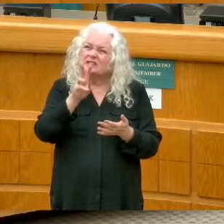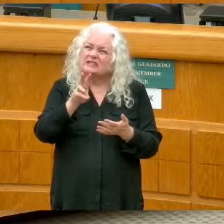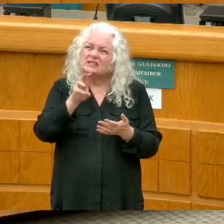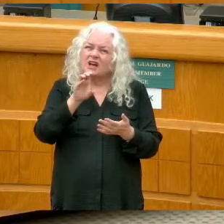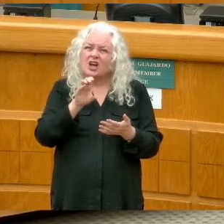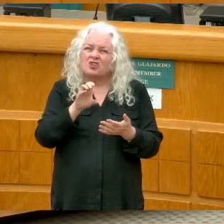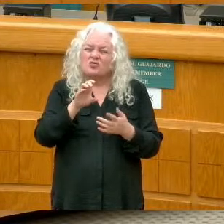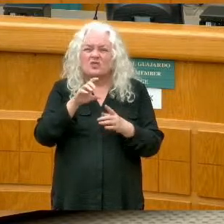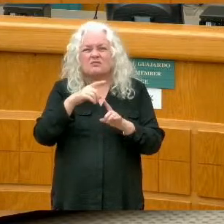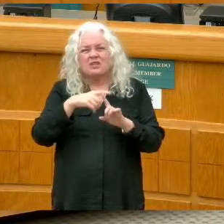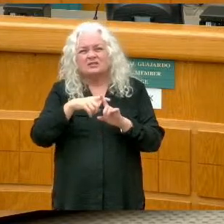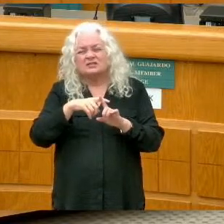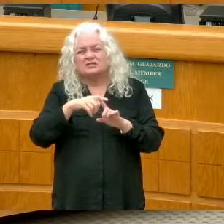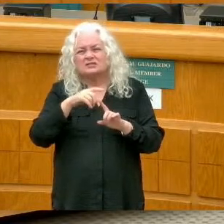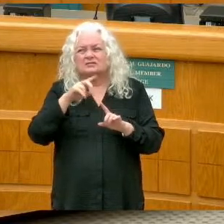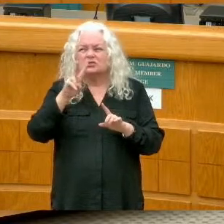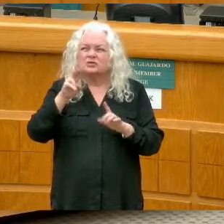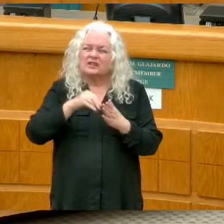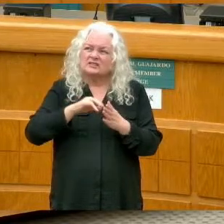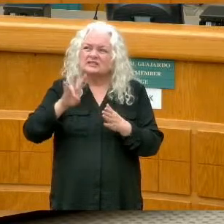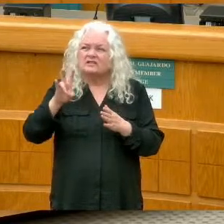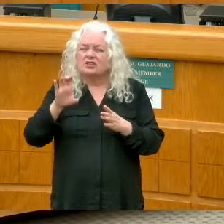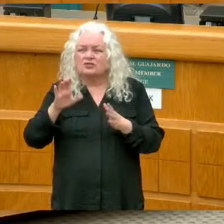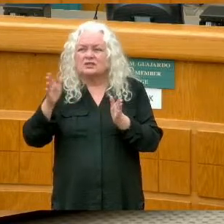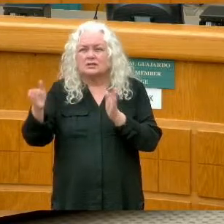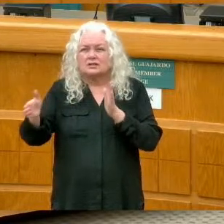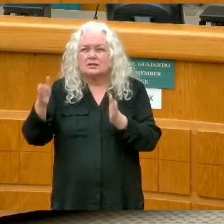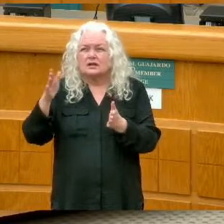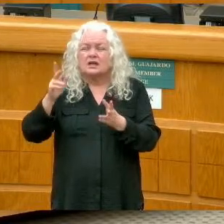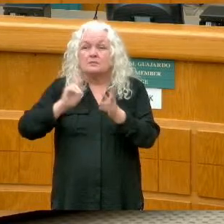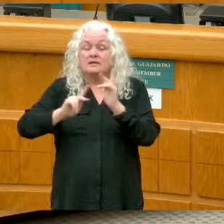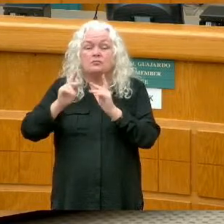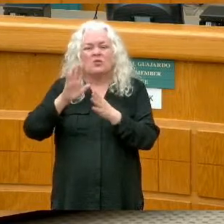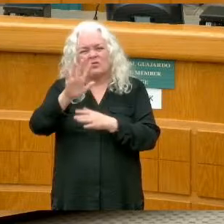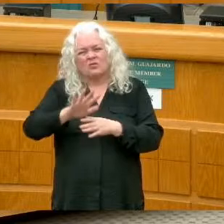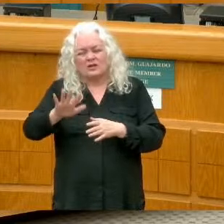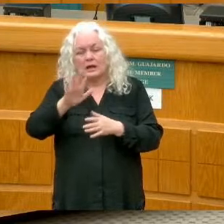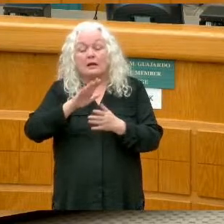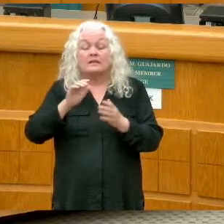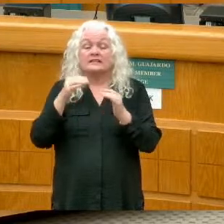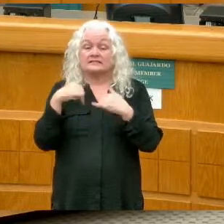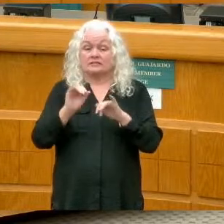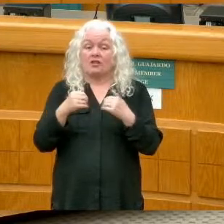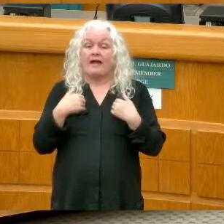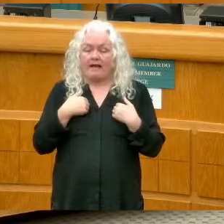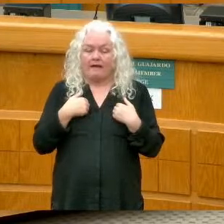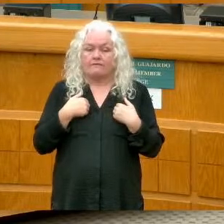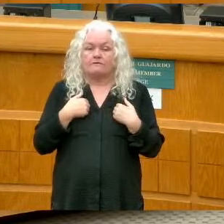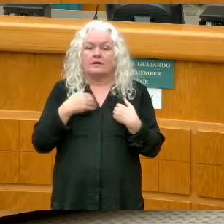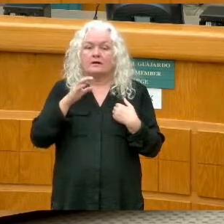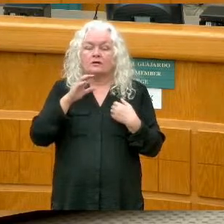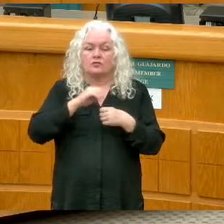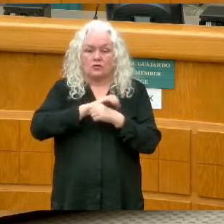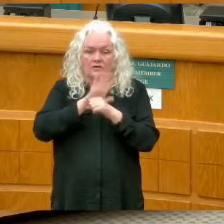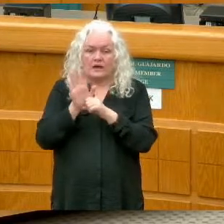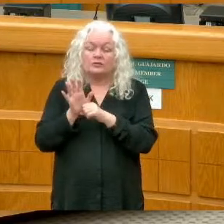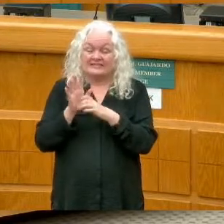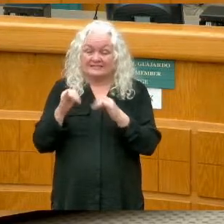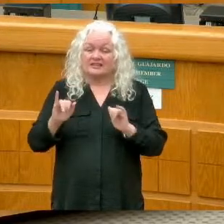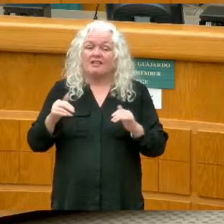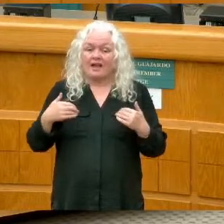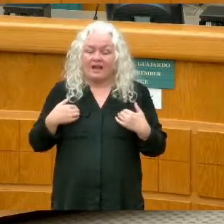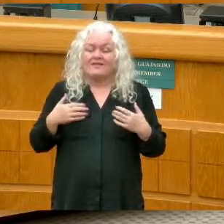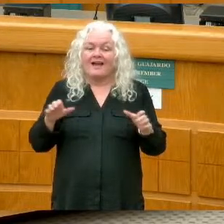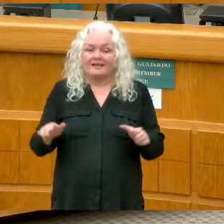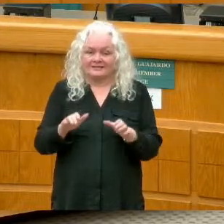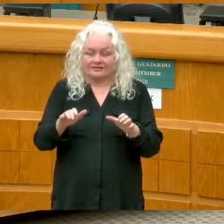2,600, close to 2,700 persons that are still with the virus, that are still active.